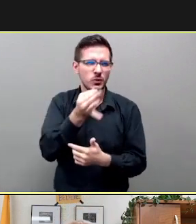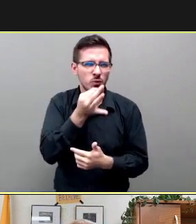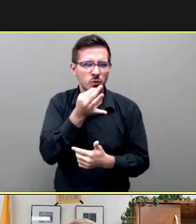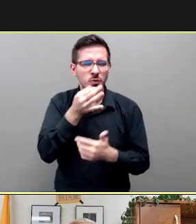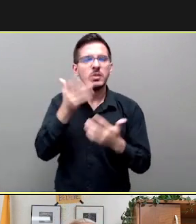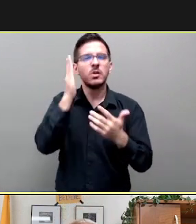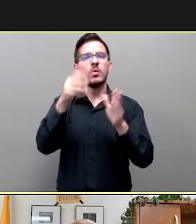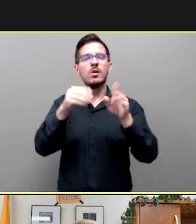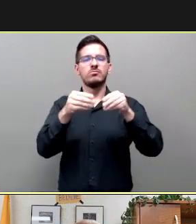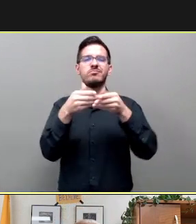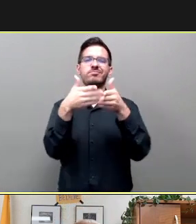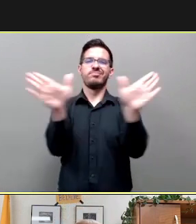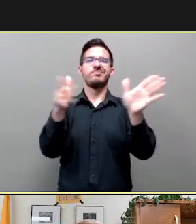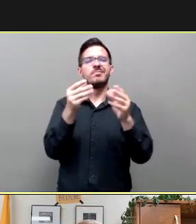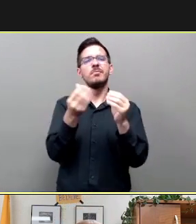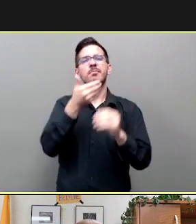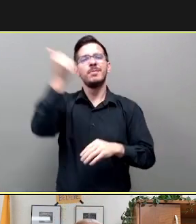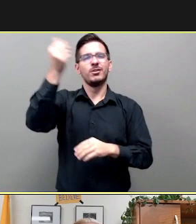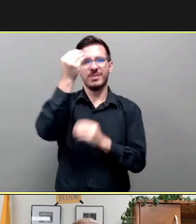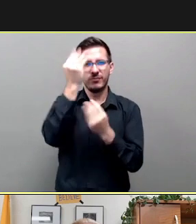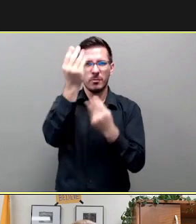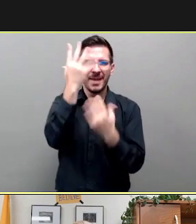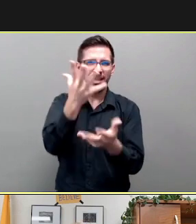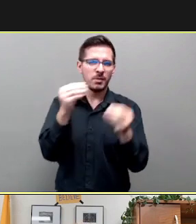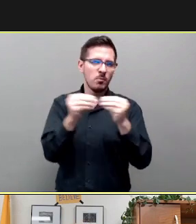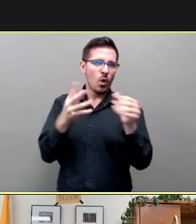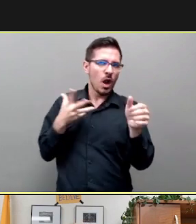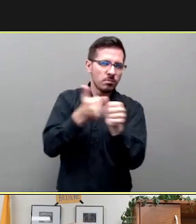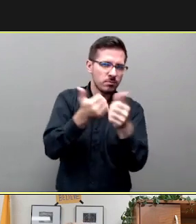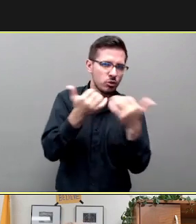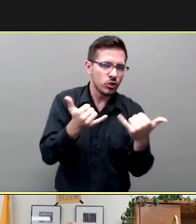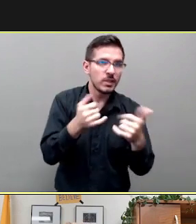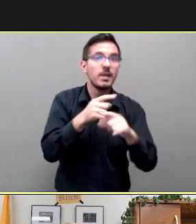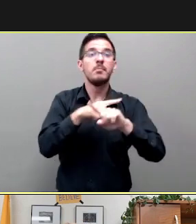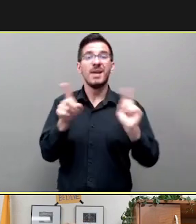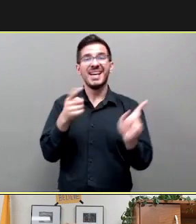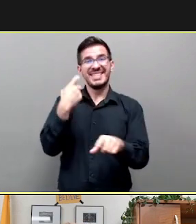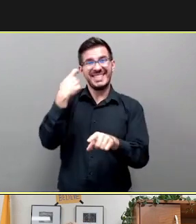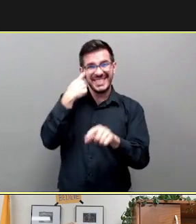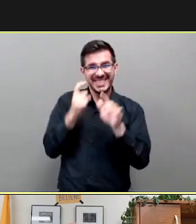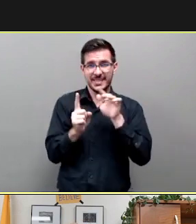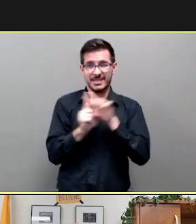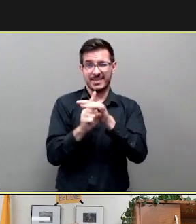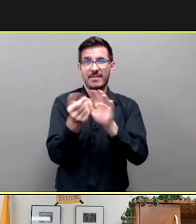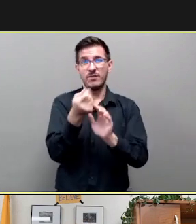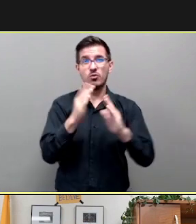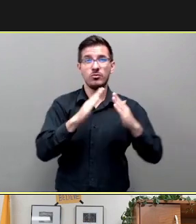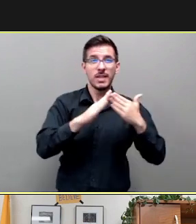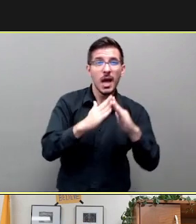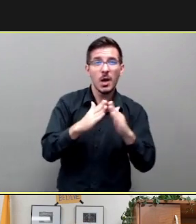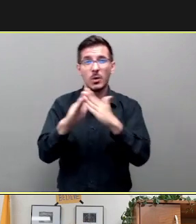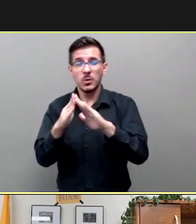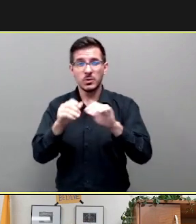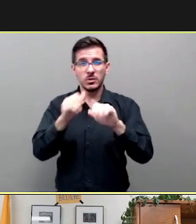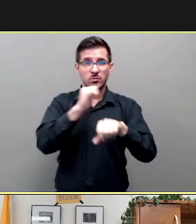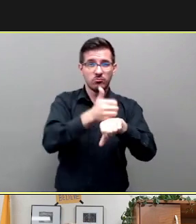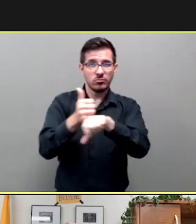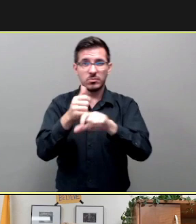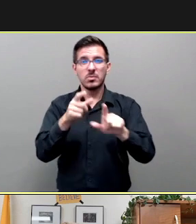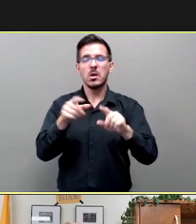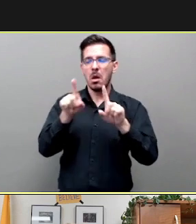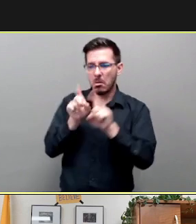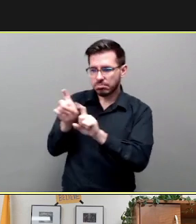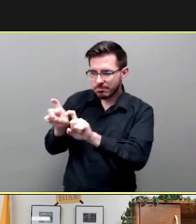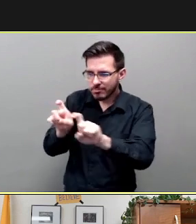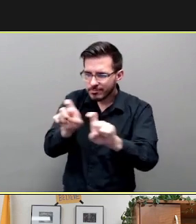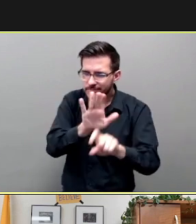sample. But each week we add a couple more municipalities and towns that are sampling from their waste